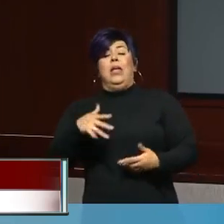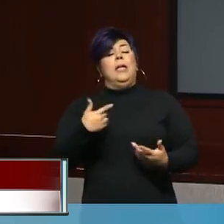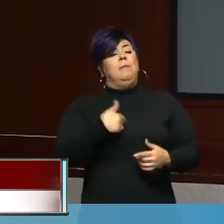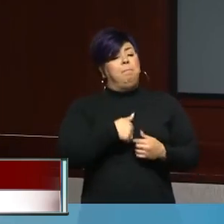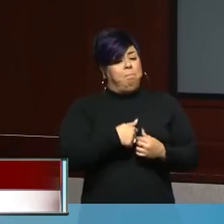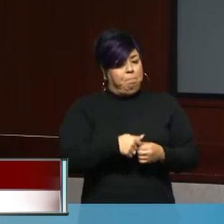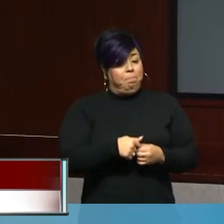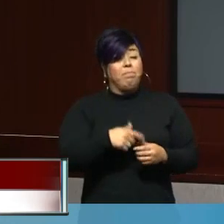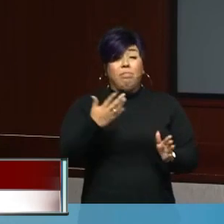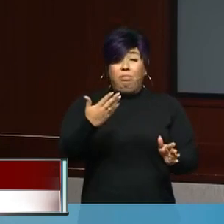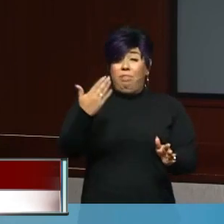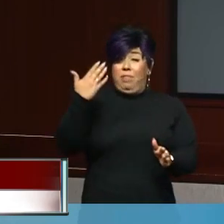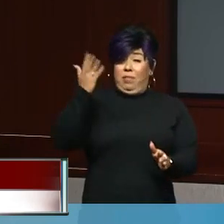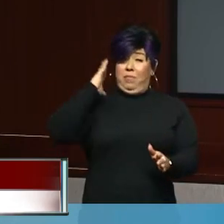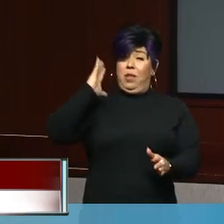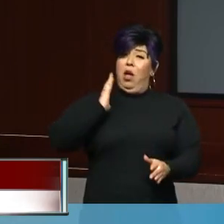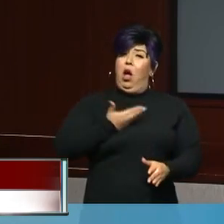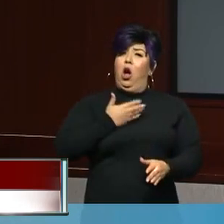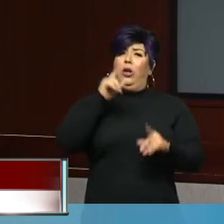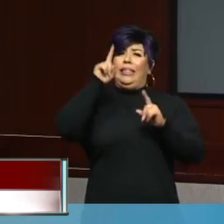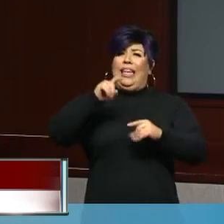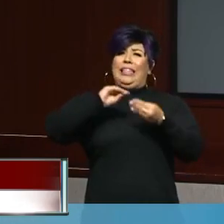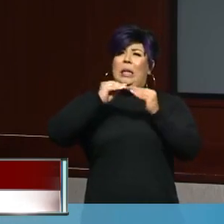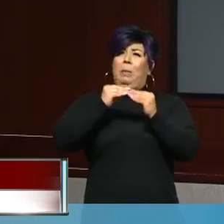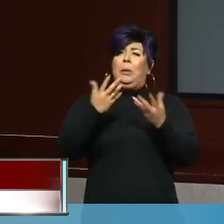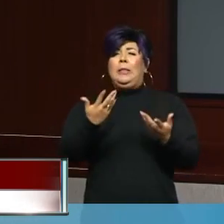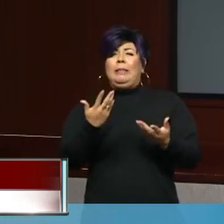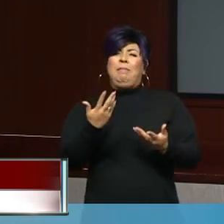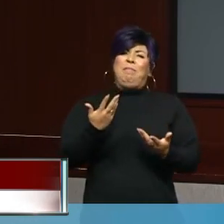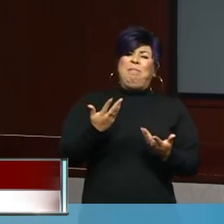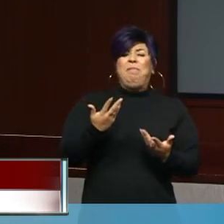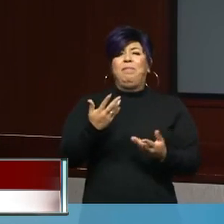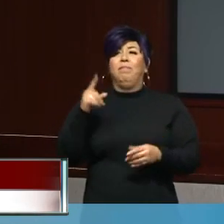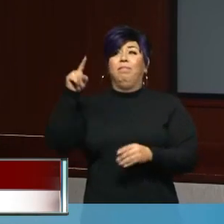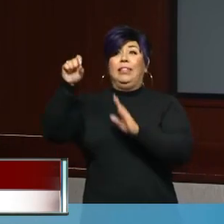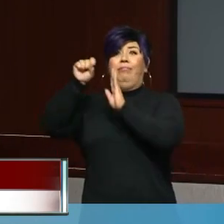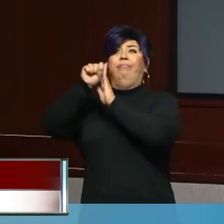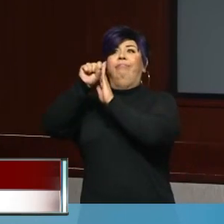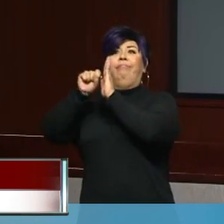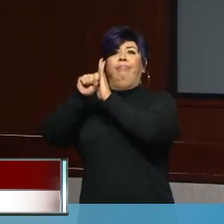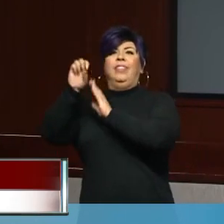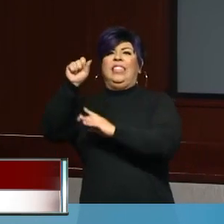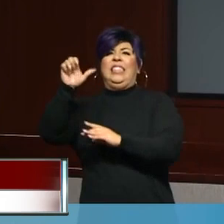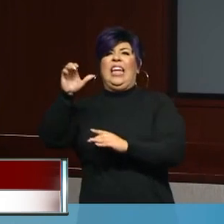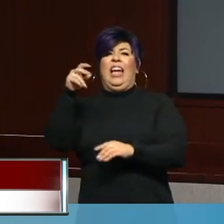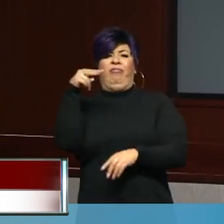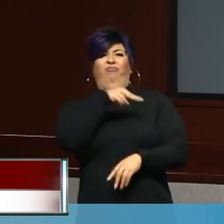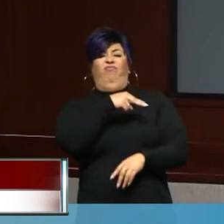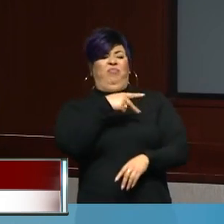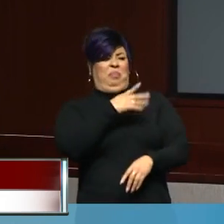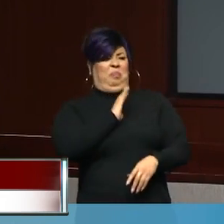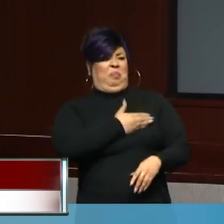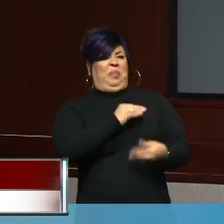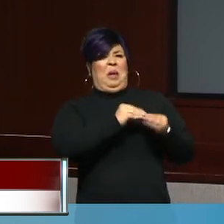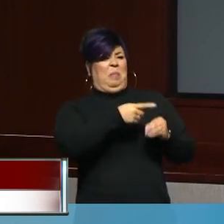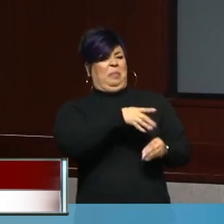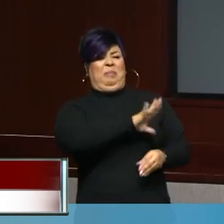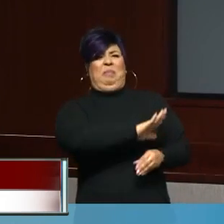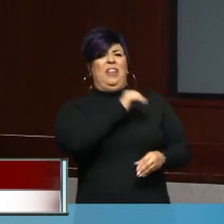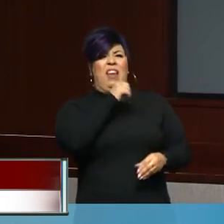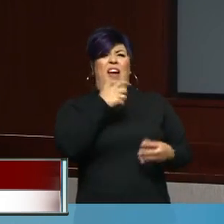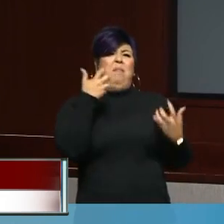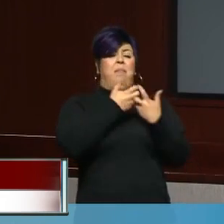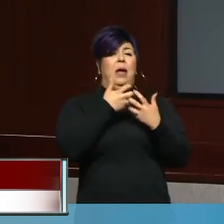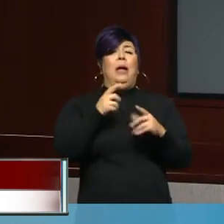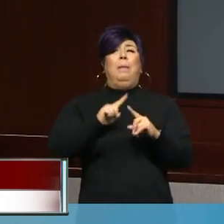our testing numbers have come under scrutiny from Sacramento as not being at the state average. Over the past week or so, how are we doing in